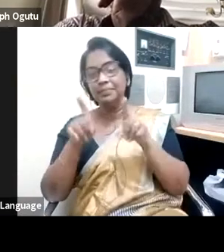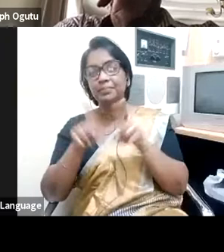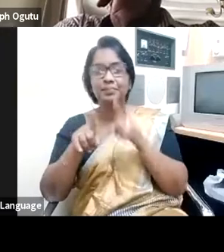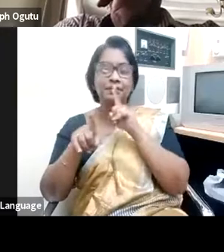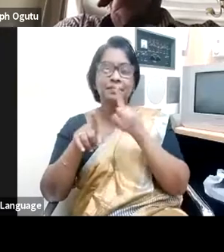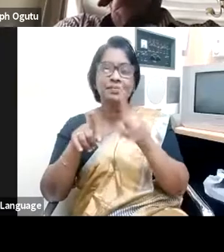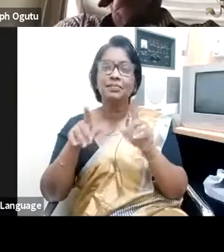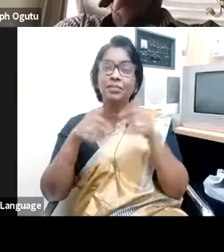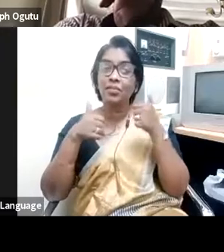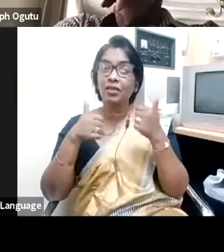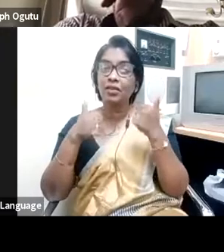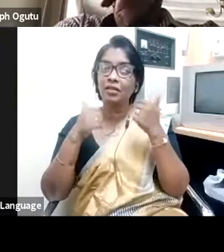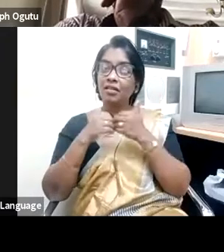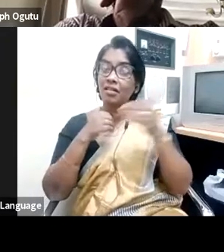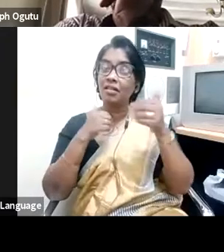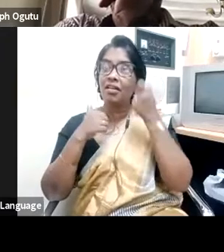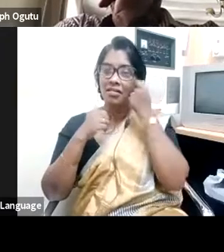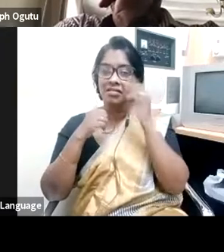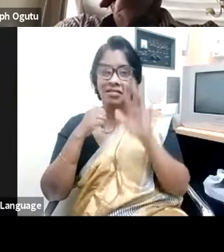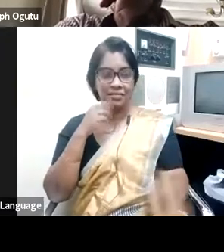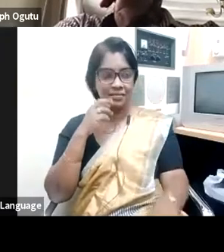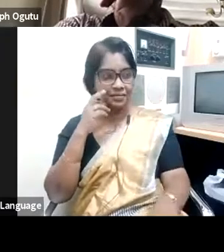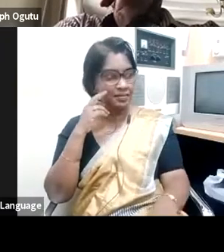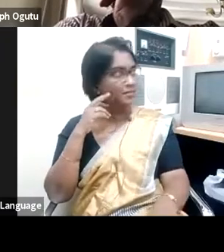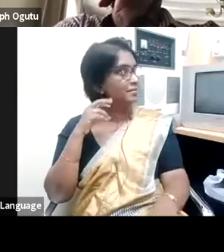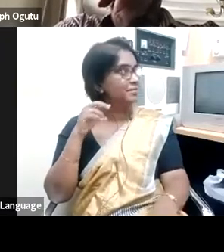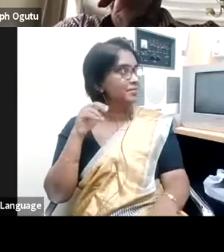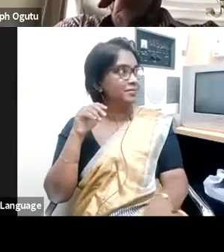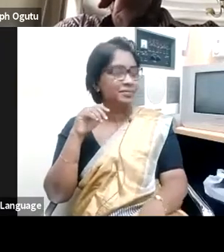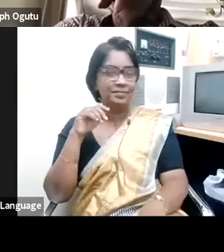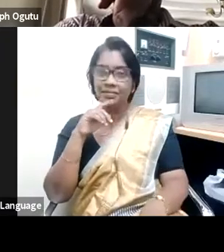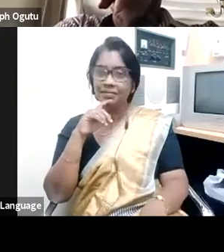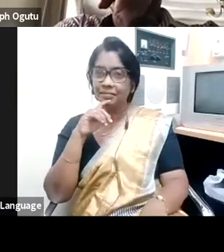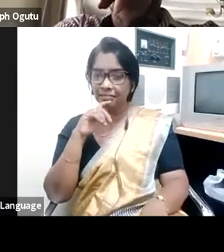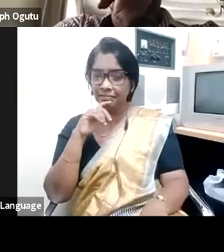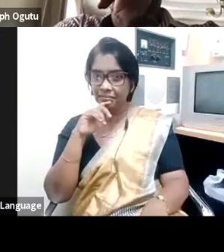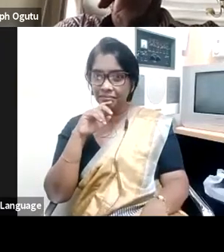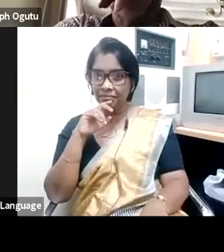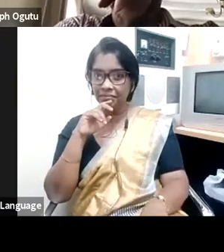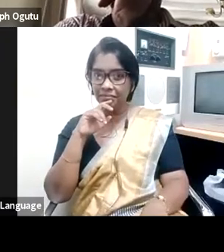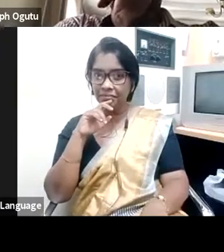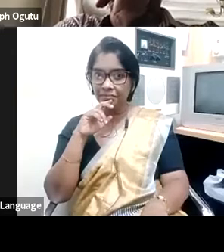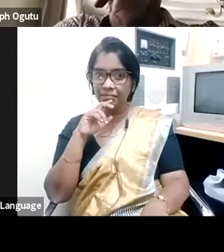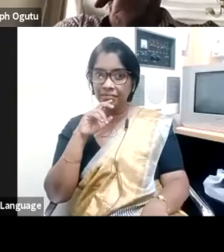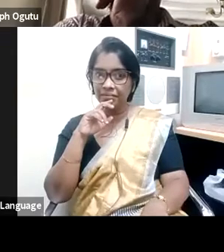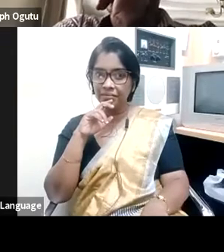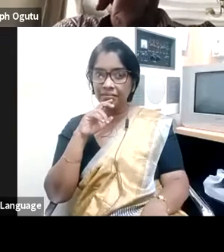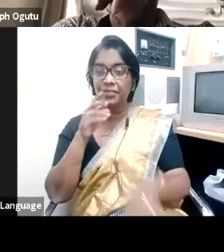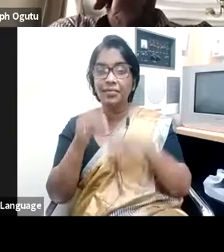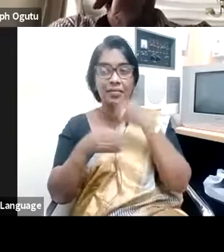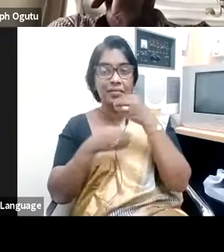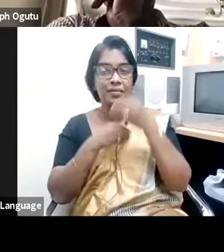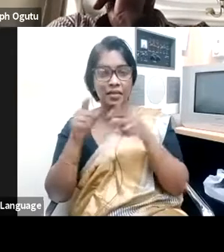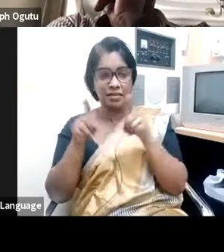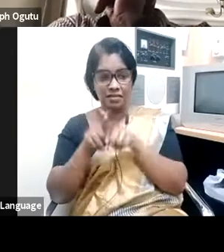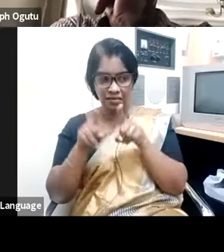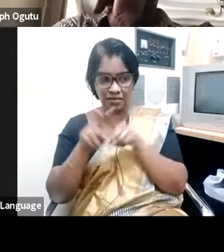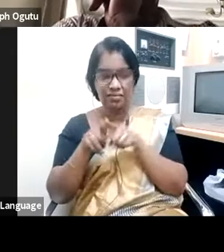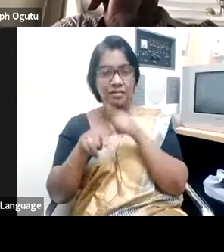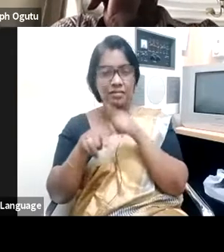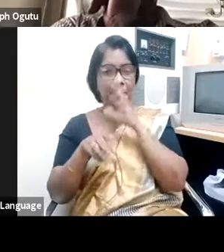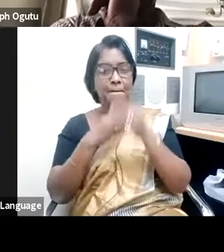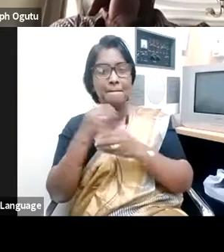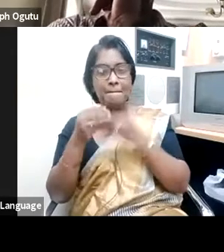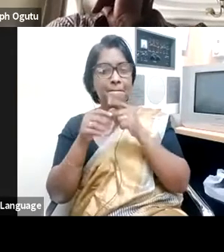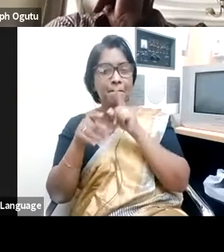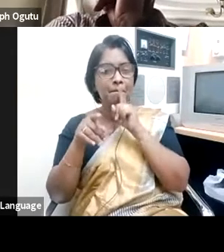to get the entrepreneurship. In a way, creating the business entrepreneurs inside. You know, you're really getting the